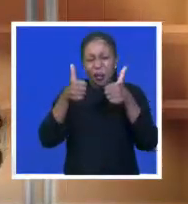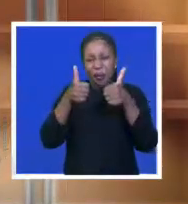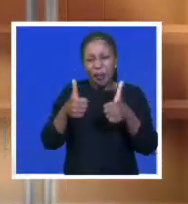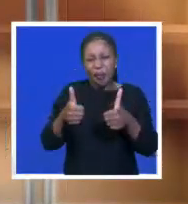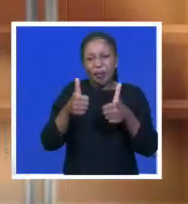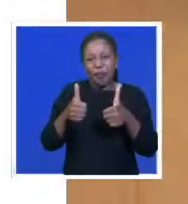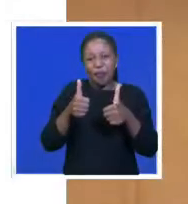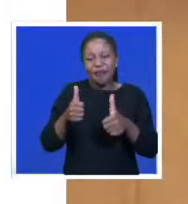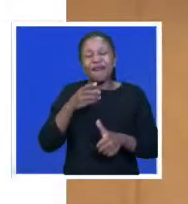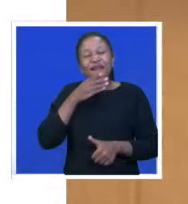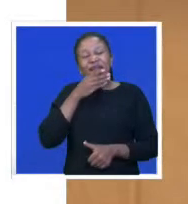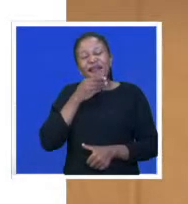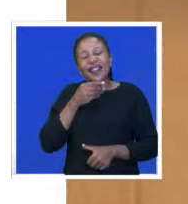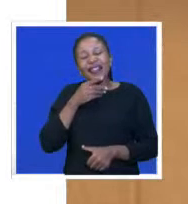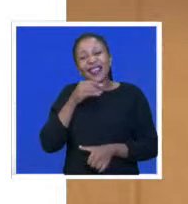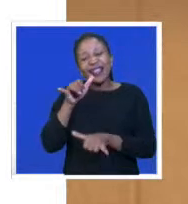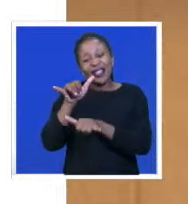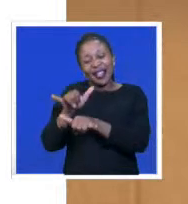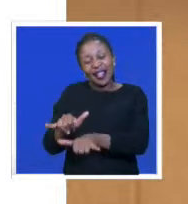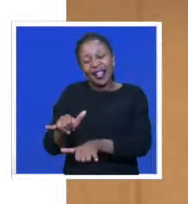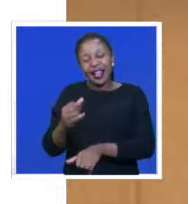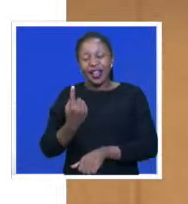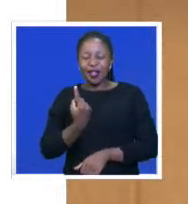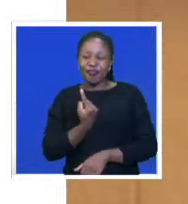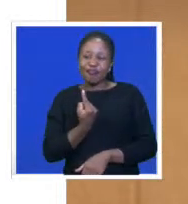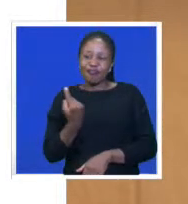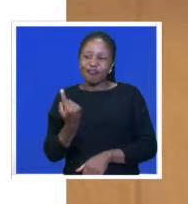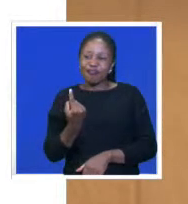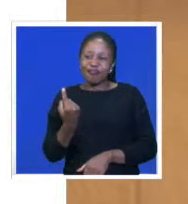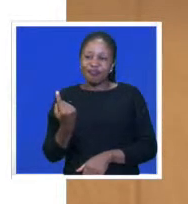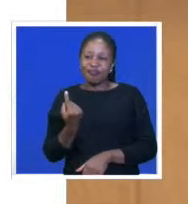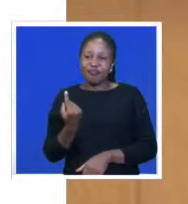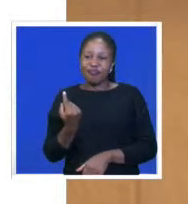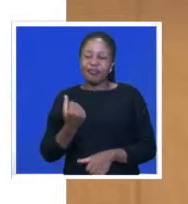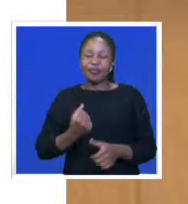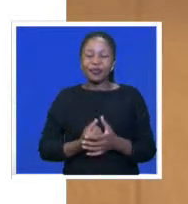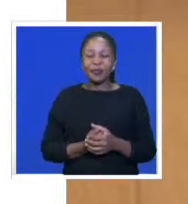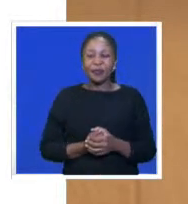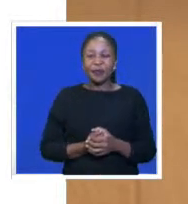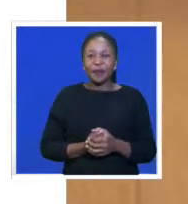God said he would make Adam a helper